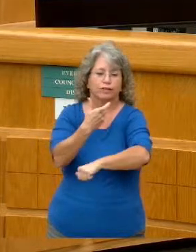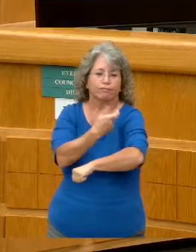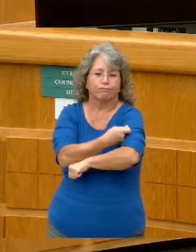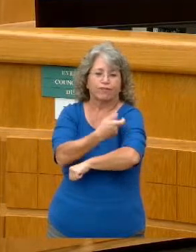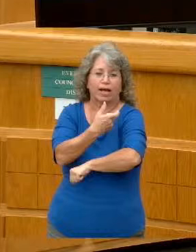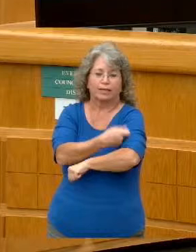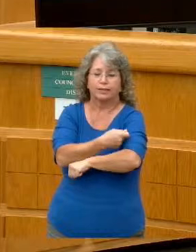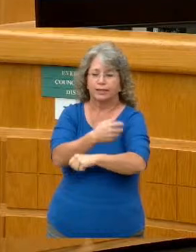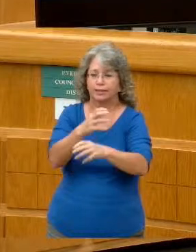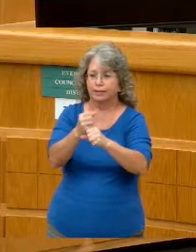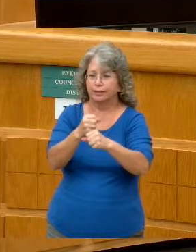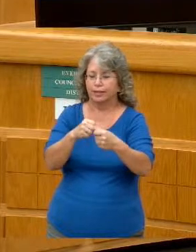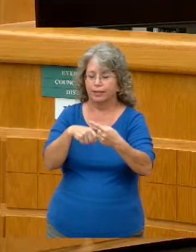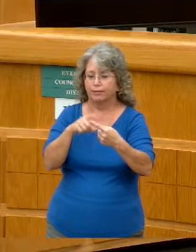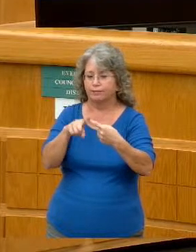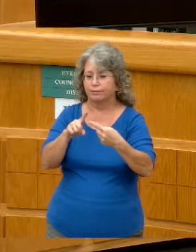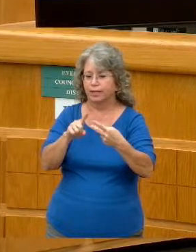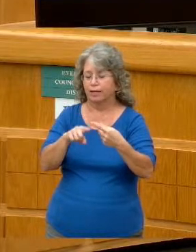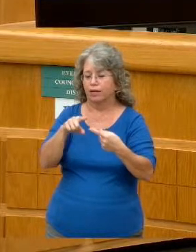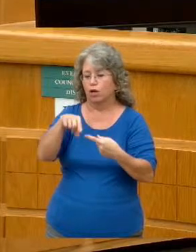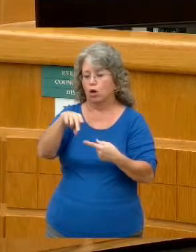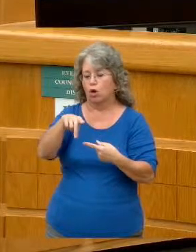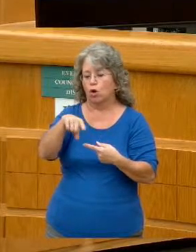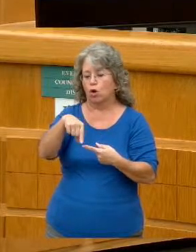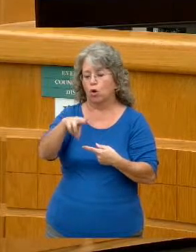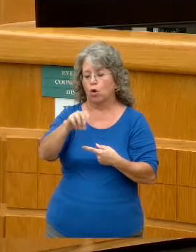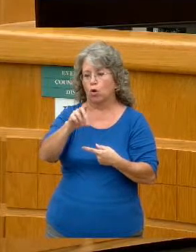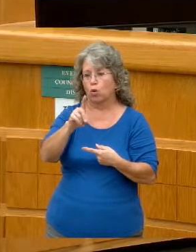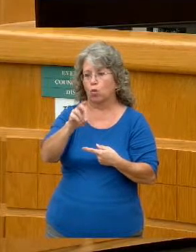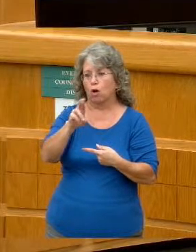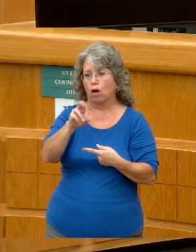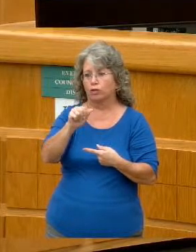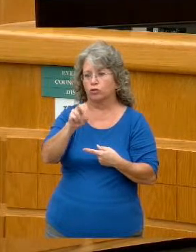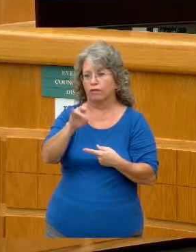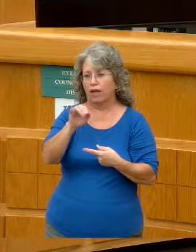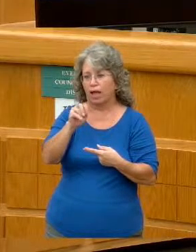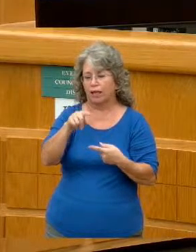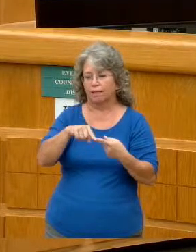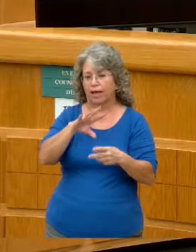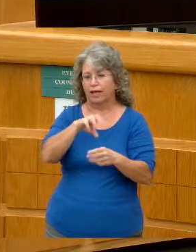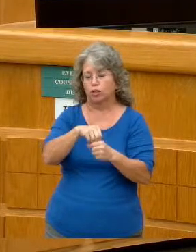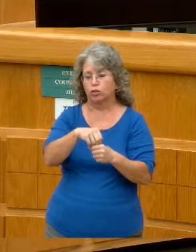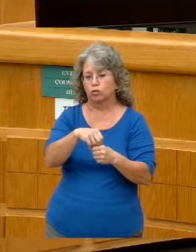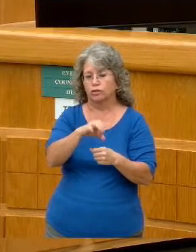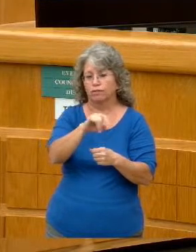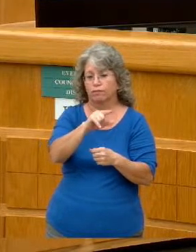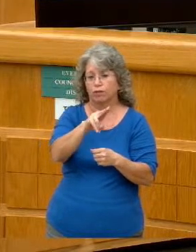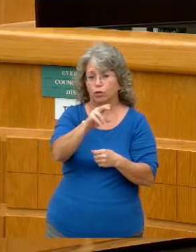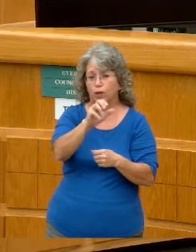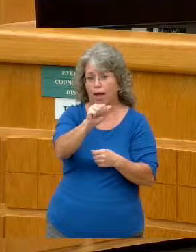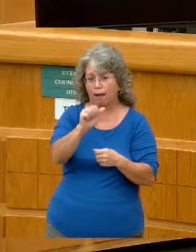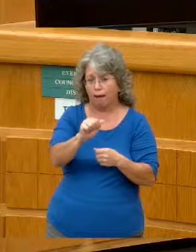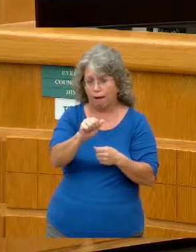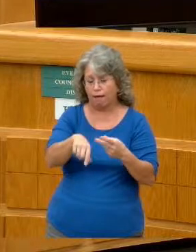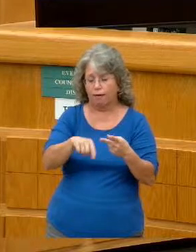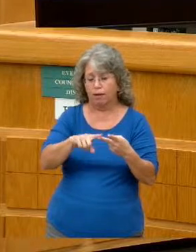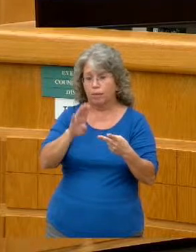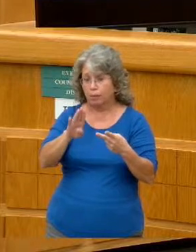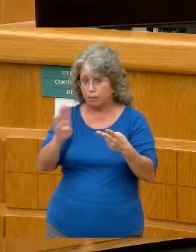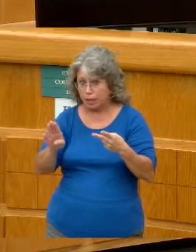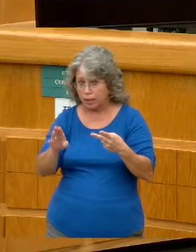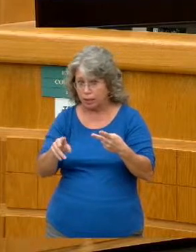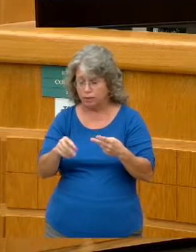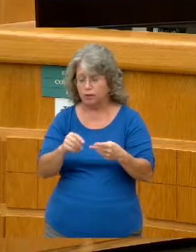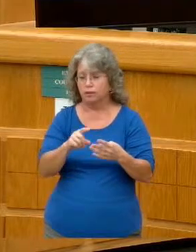they receive. There's different flu vaccines. There's the quadrivalent, which covers 2 flu A's and 2 flu B's. And there's the flu block, which